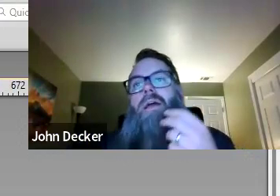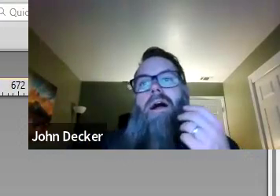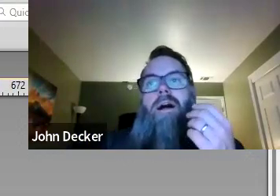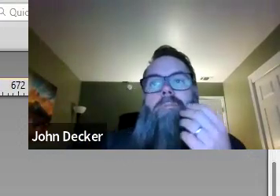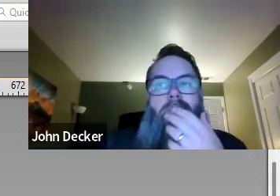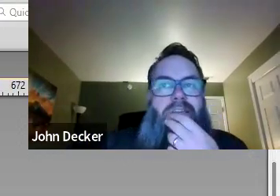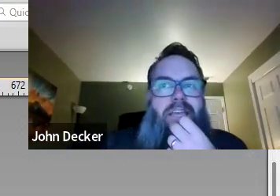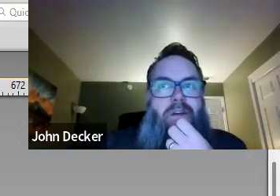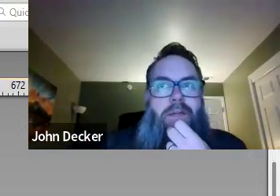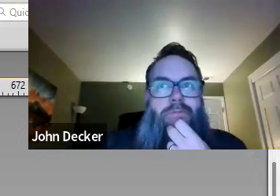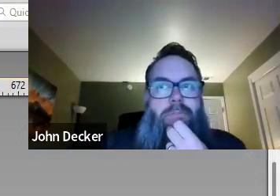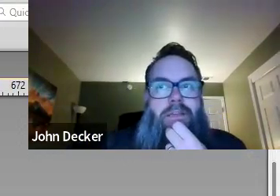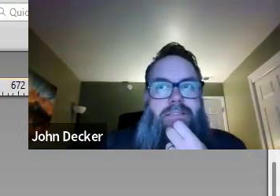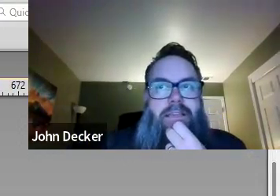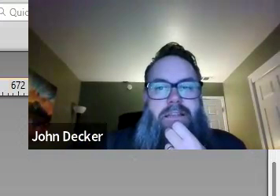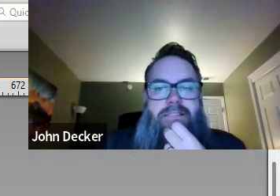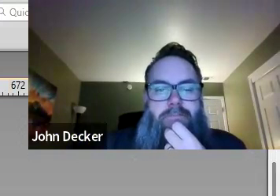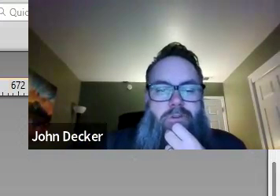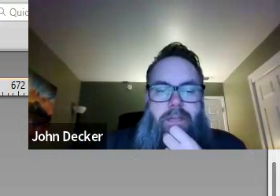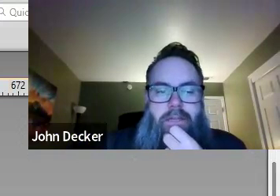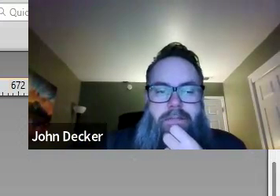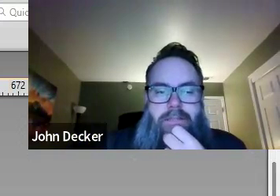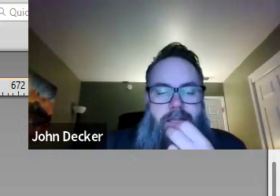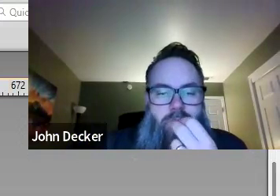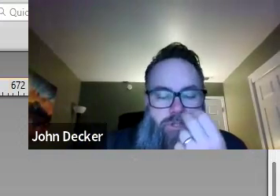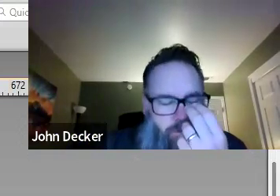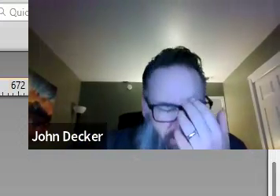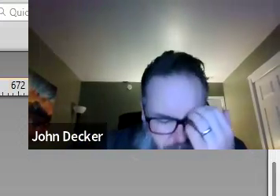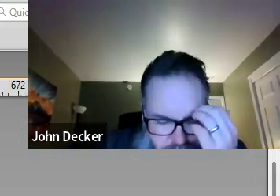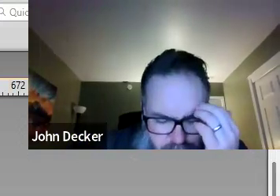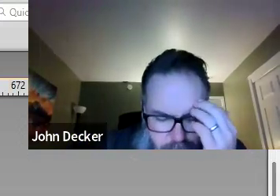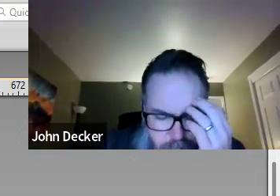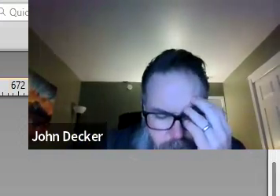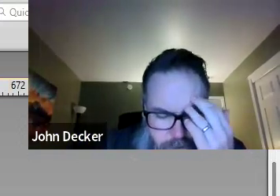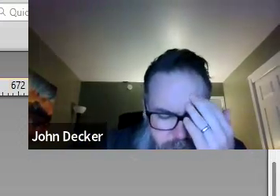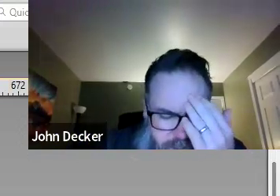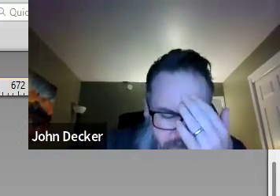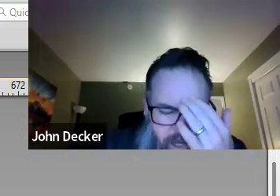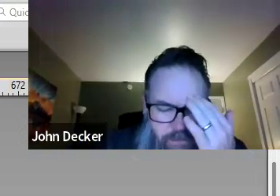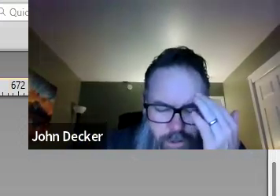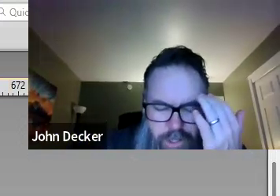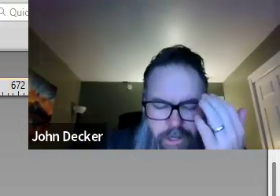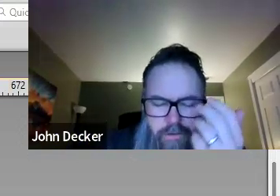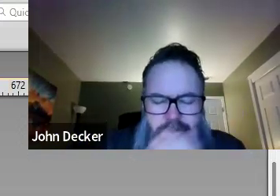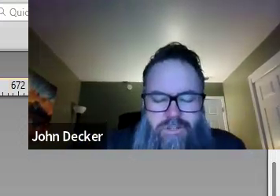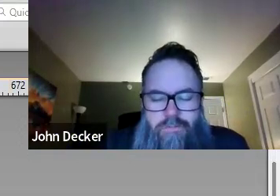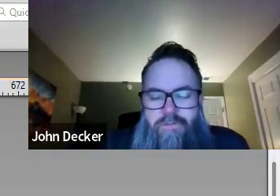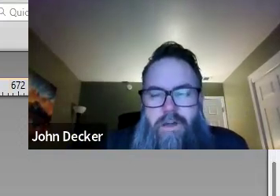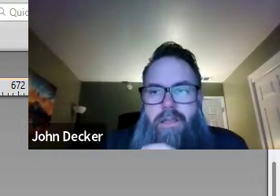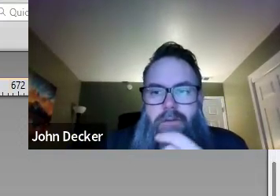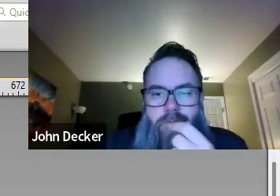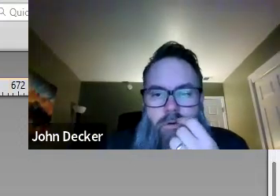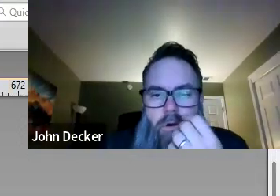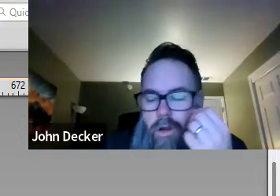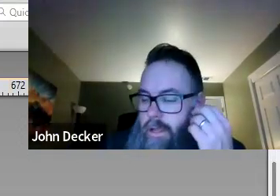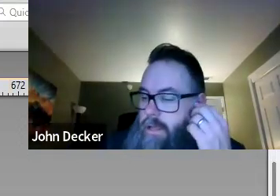right. The big takeaway from this and a summary is that the regional centers, when the state of California